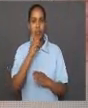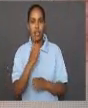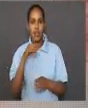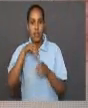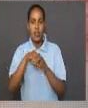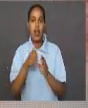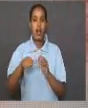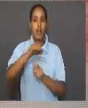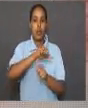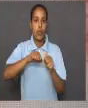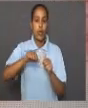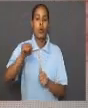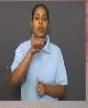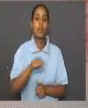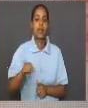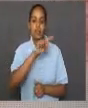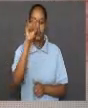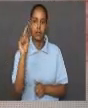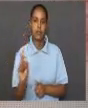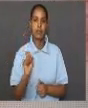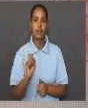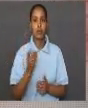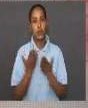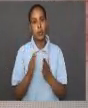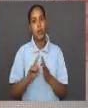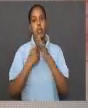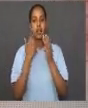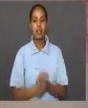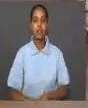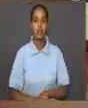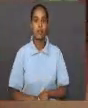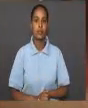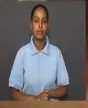an atomic orbital. You may begin.